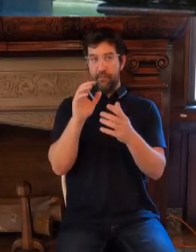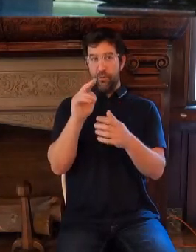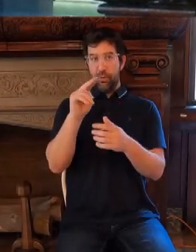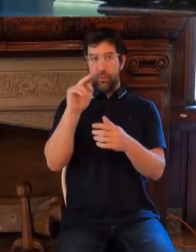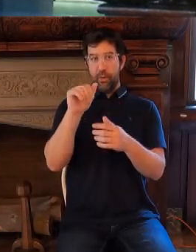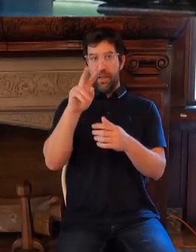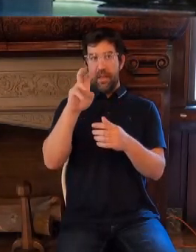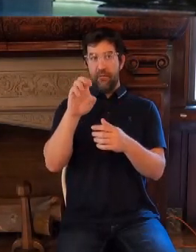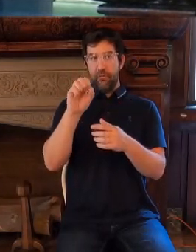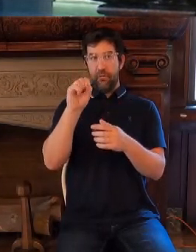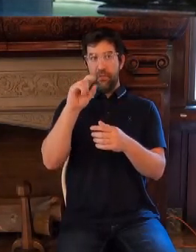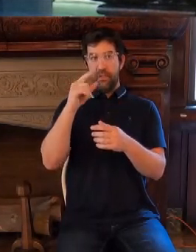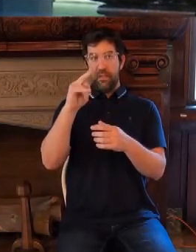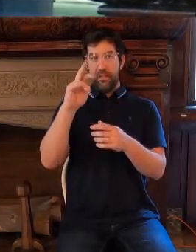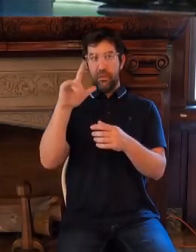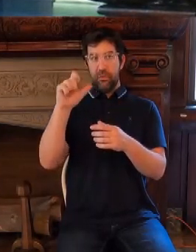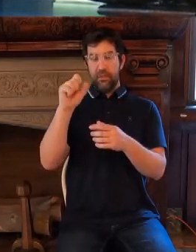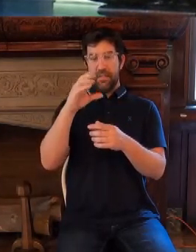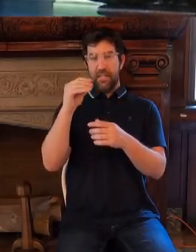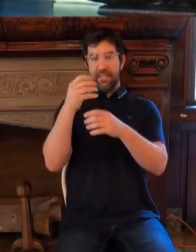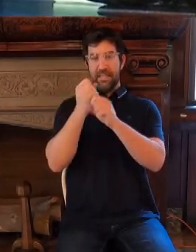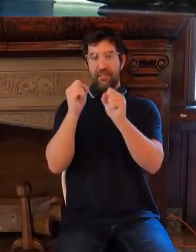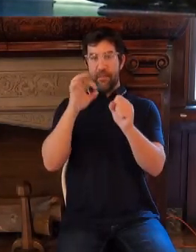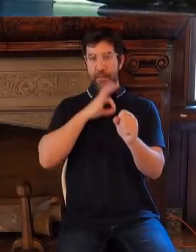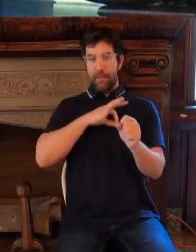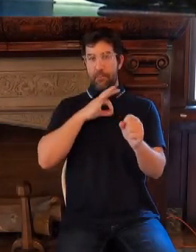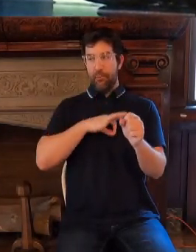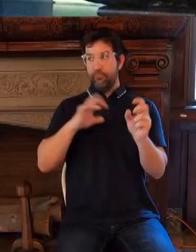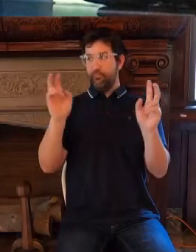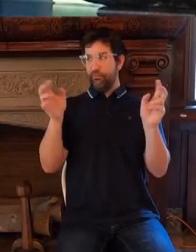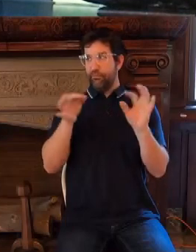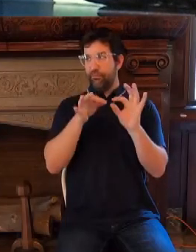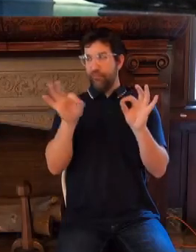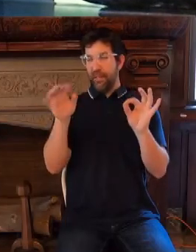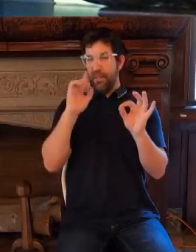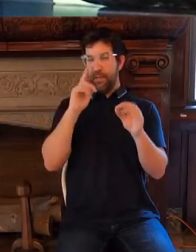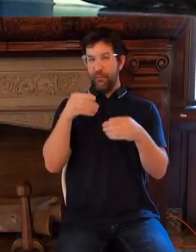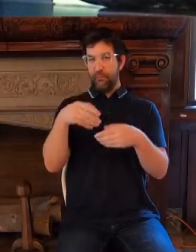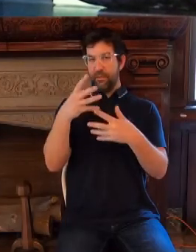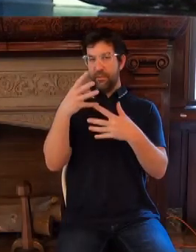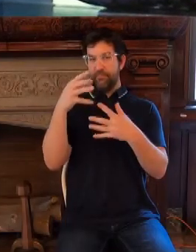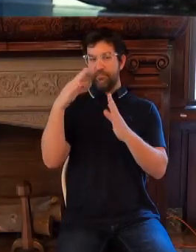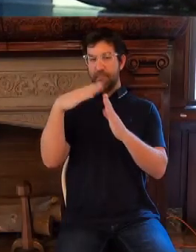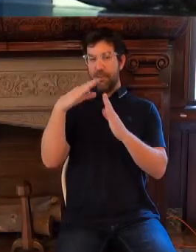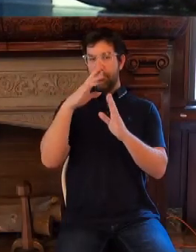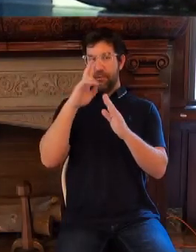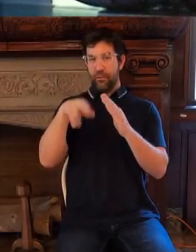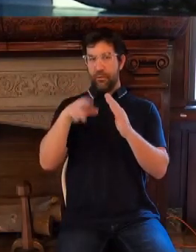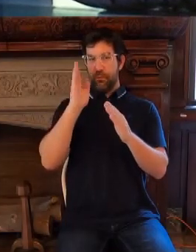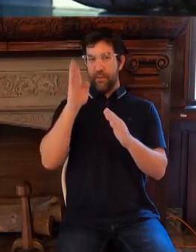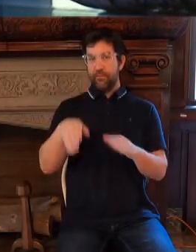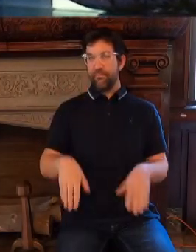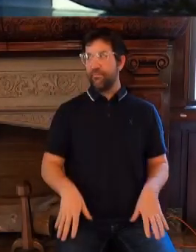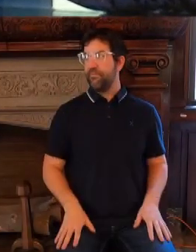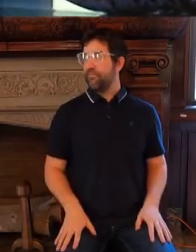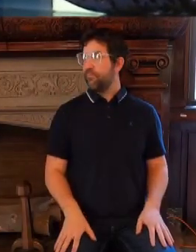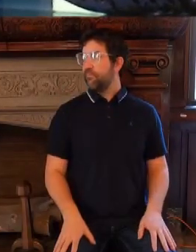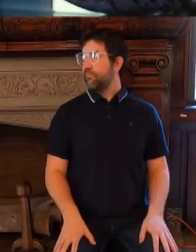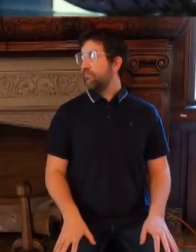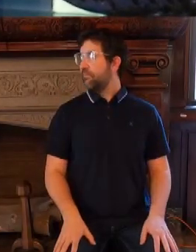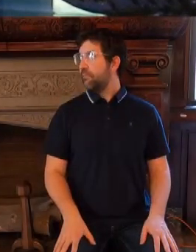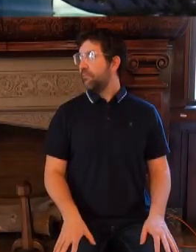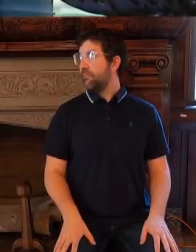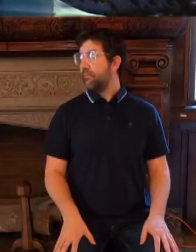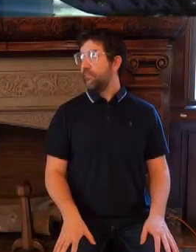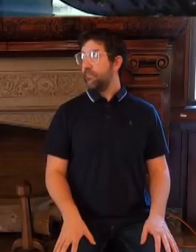North Avenue Signals and Safety, Pittsburgh, and I'm pretty confident that it would be in the top of the results that turn up.